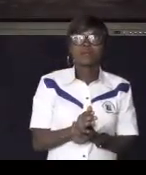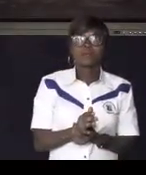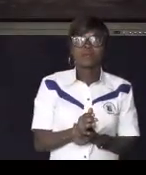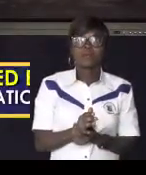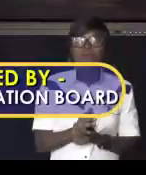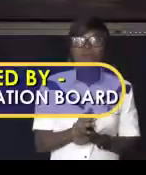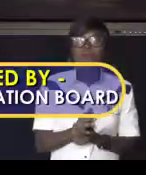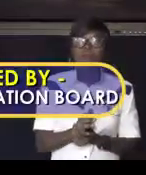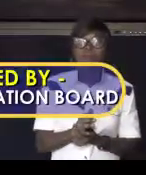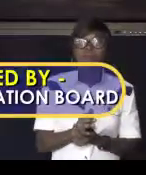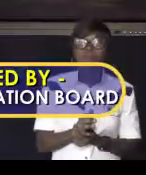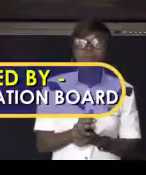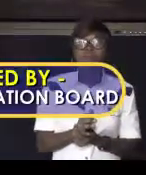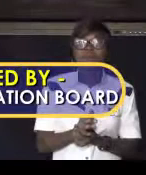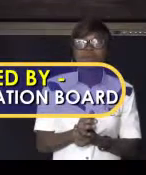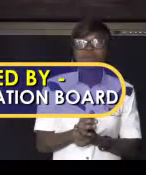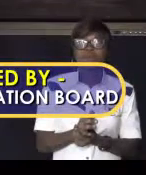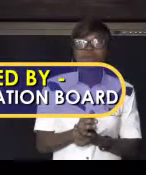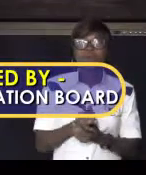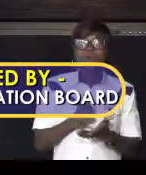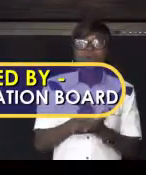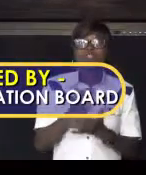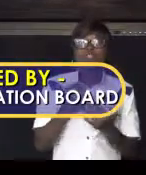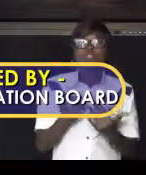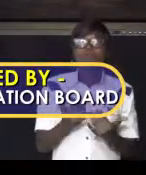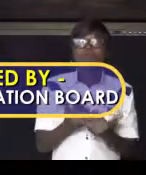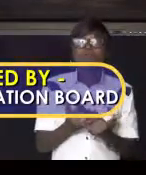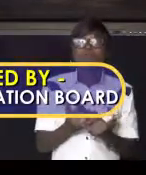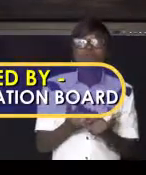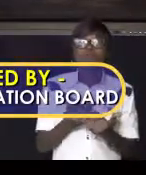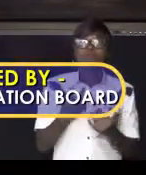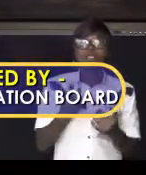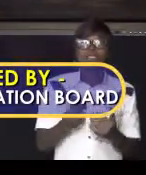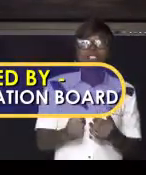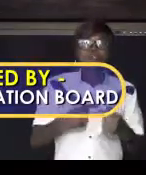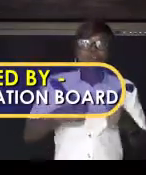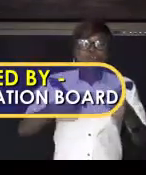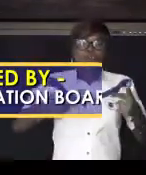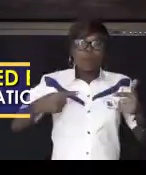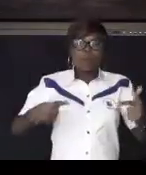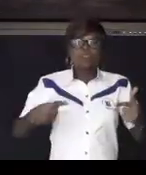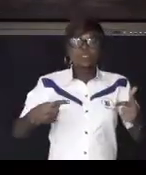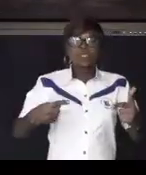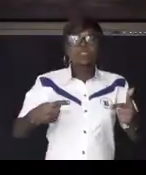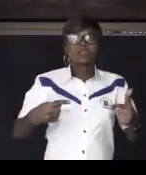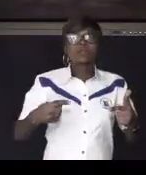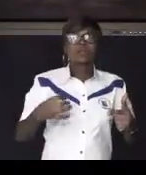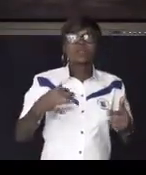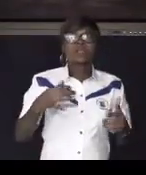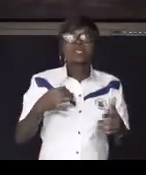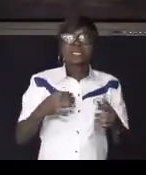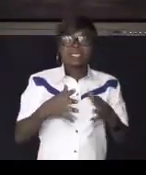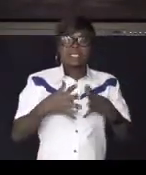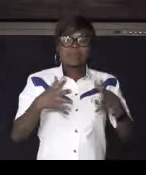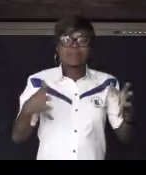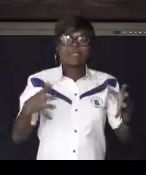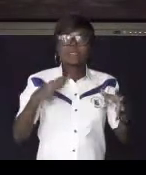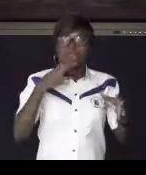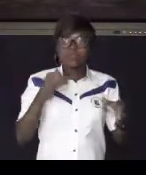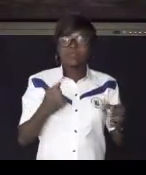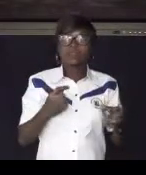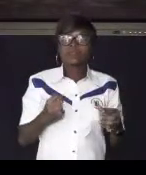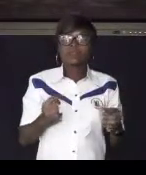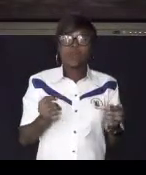See. Correction now. The opposite or the antonym